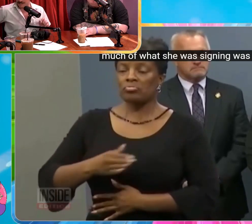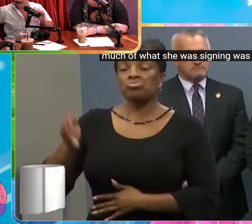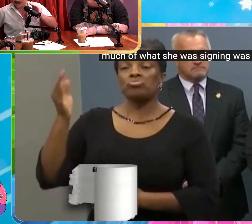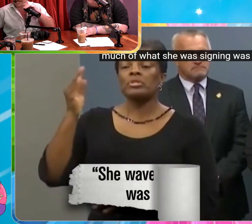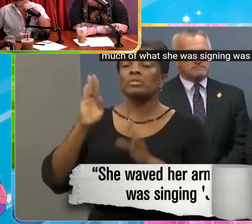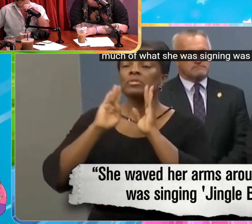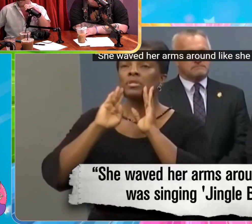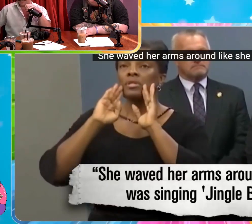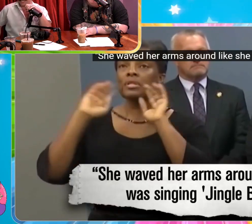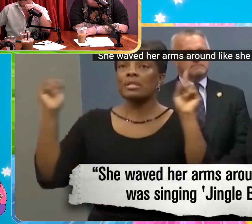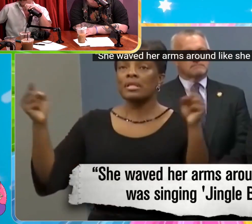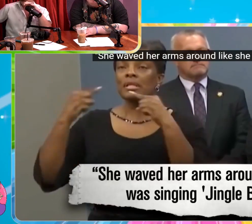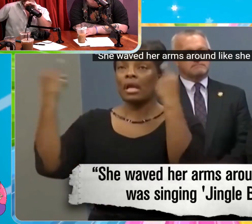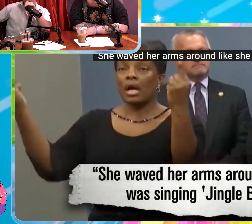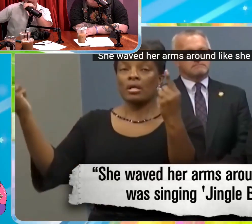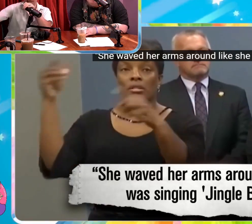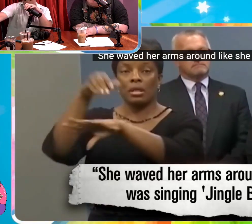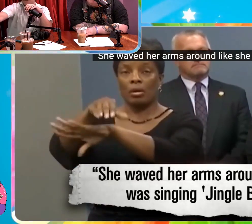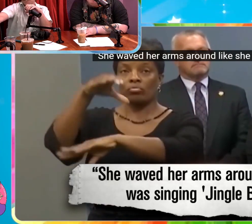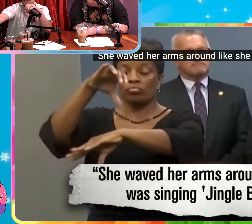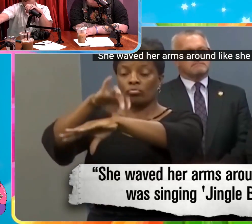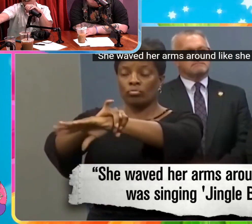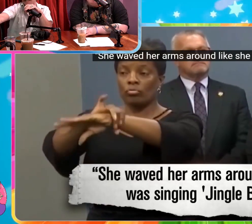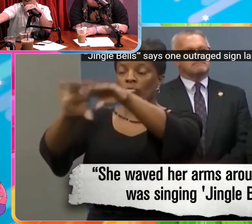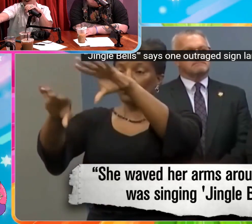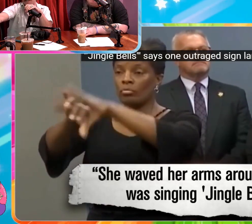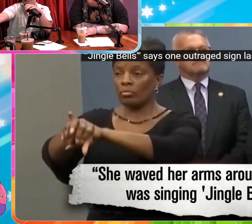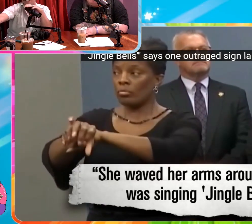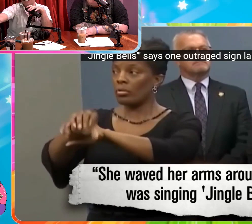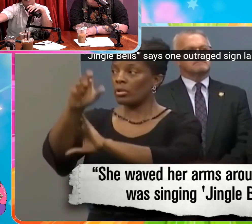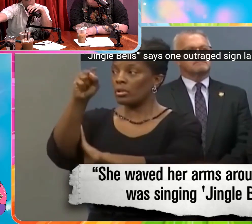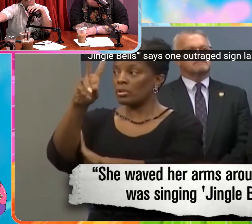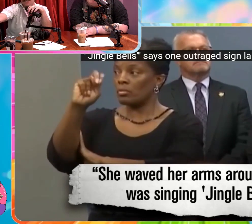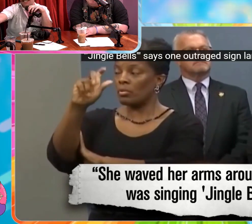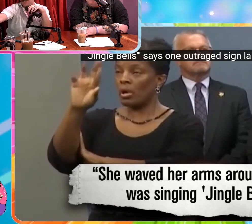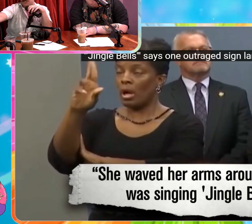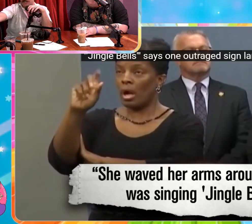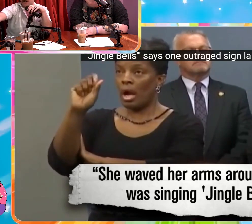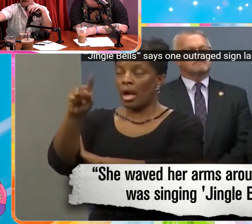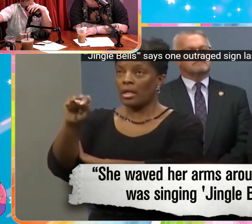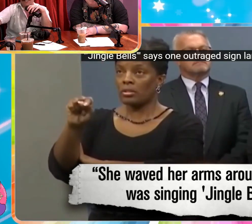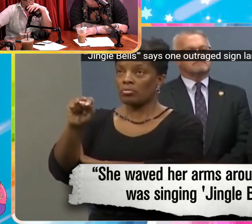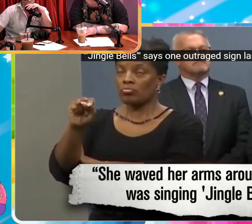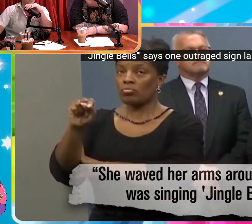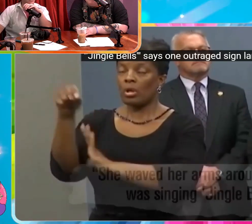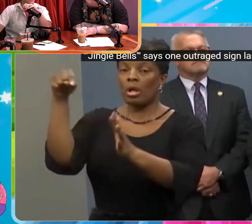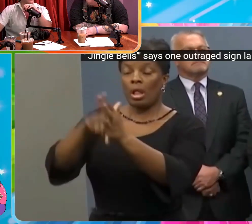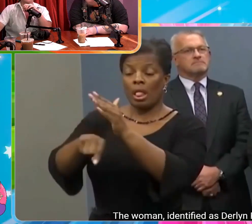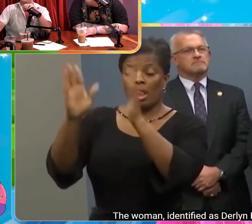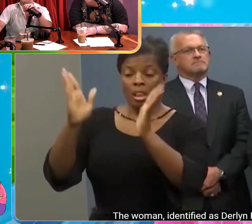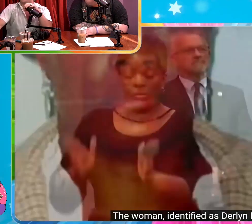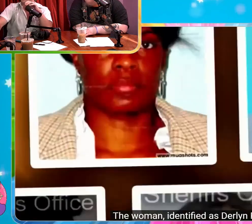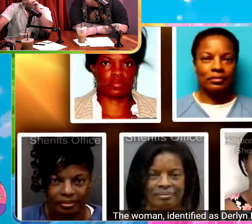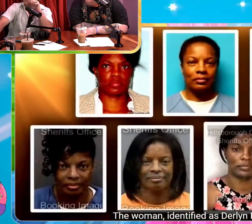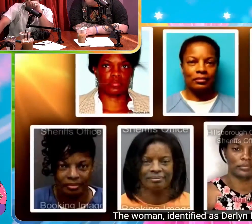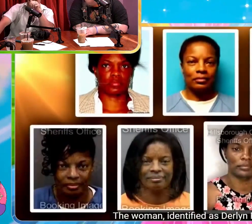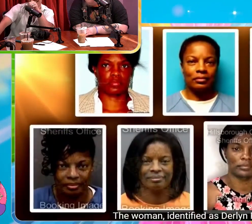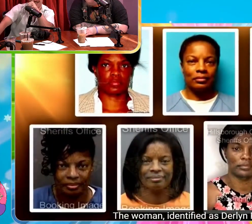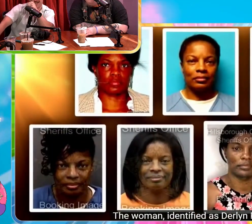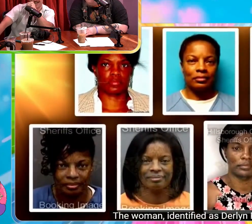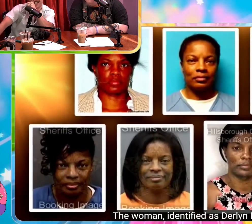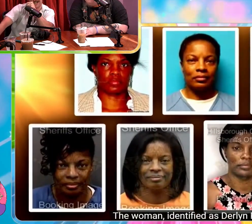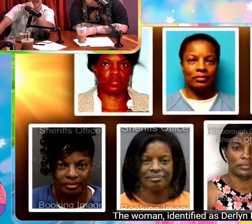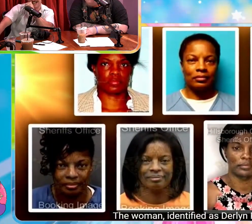I what love the fuck is happening? her face throughout. She this. waved her arms around like she was singing Jingle Bells.